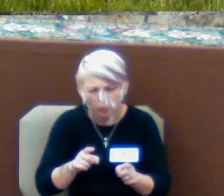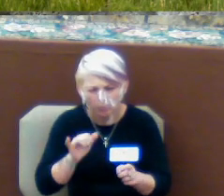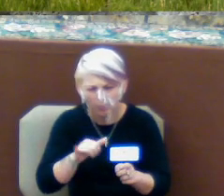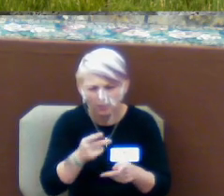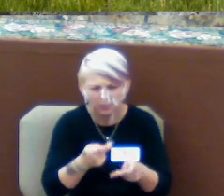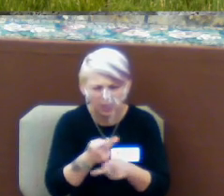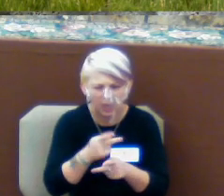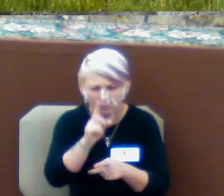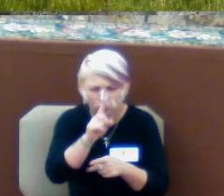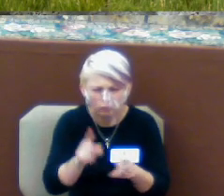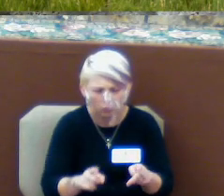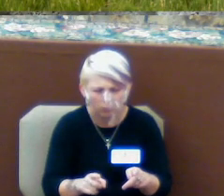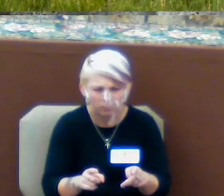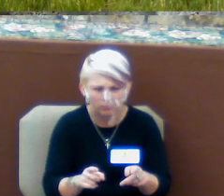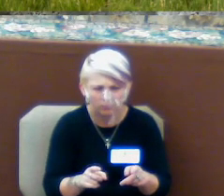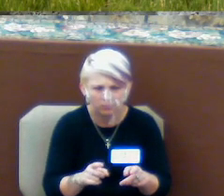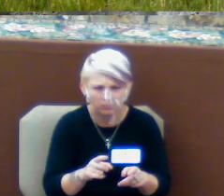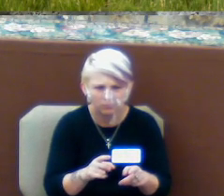of storm,